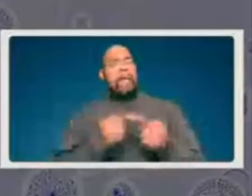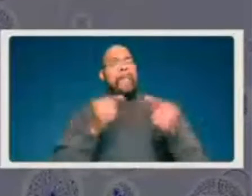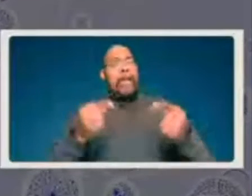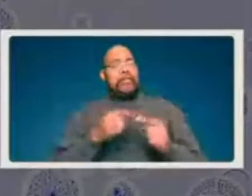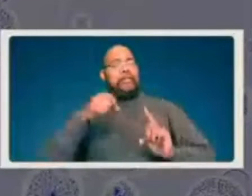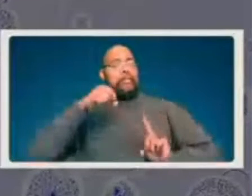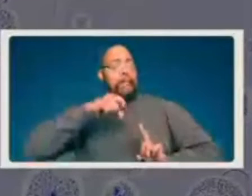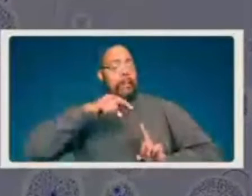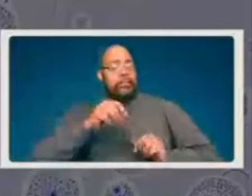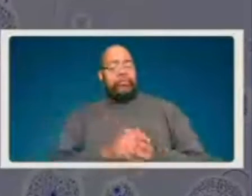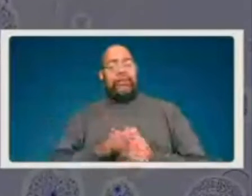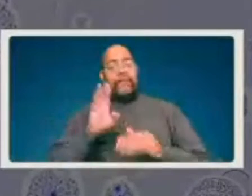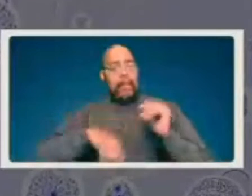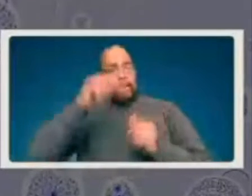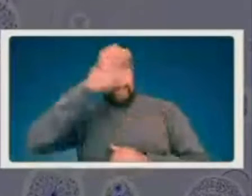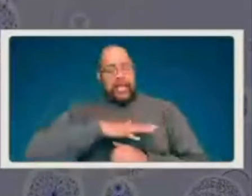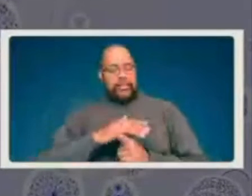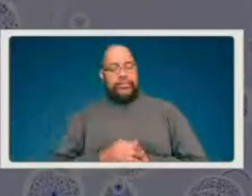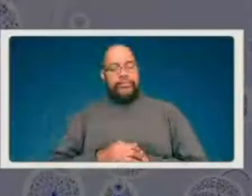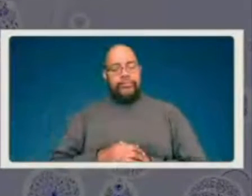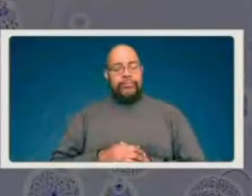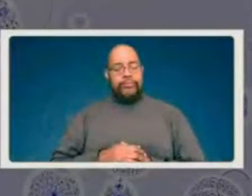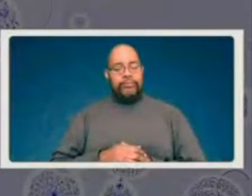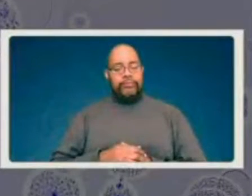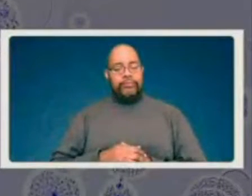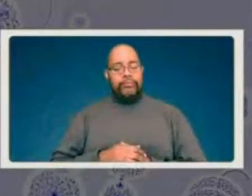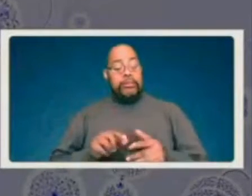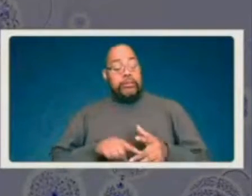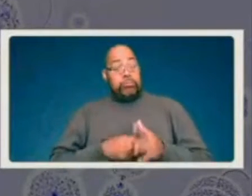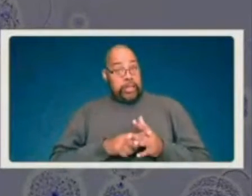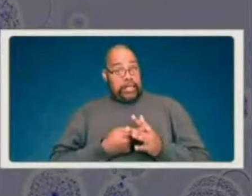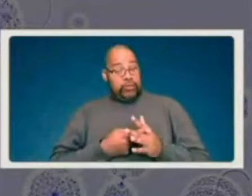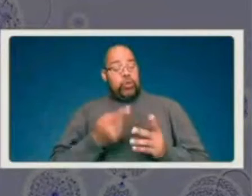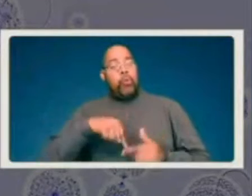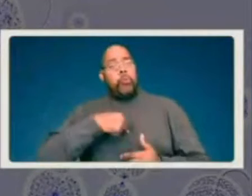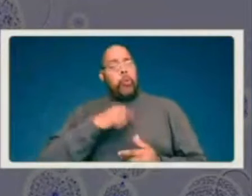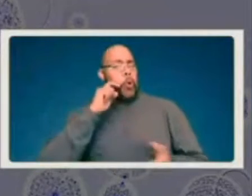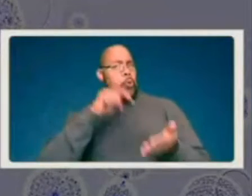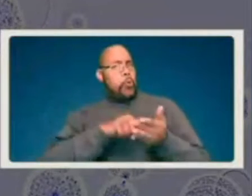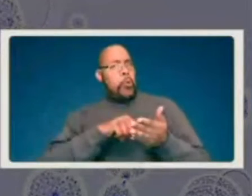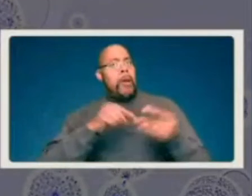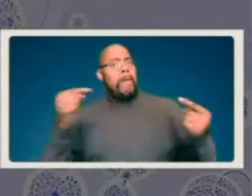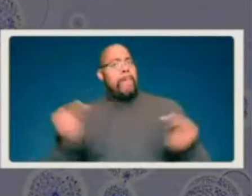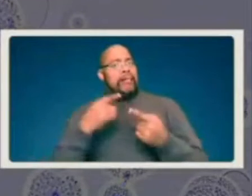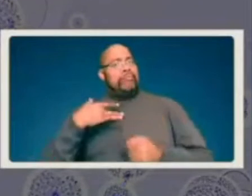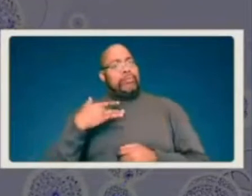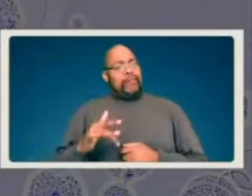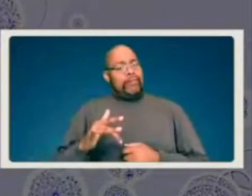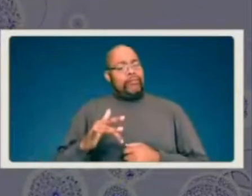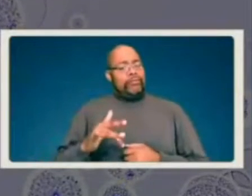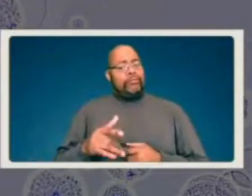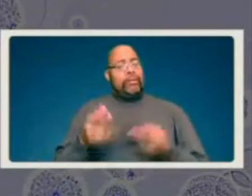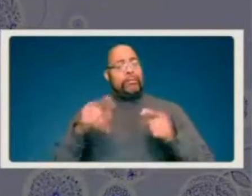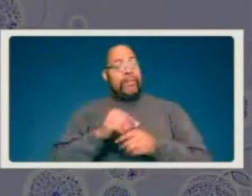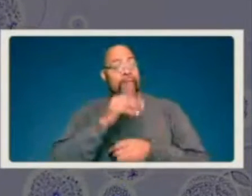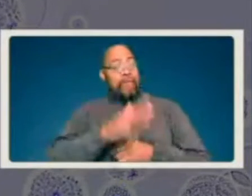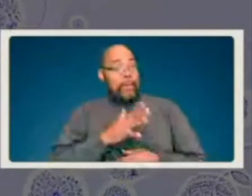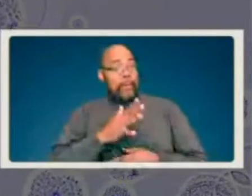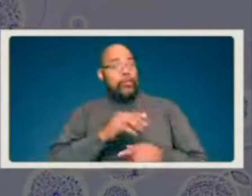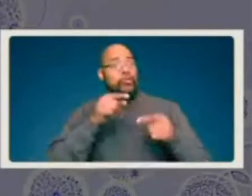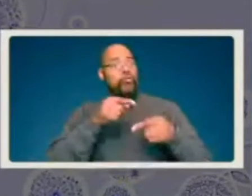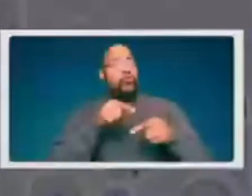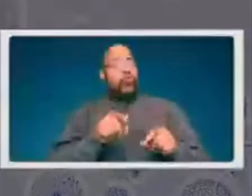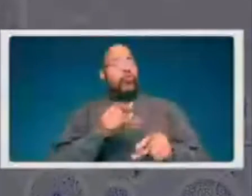a non-pain inducing stimulus than males. Preliminarily, we have noticed that pain sensitivity occurs